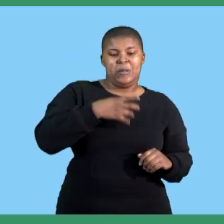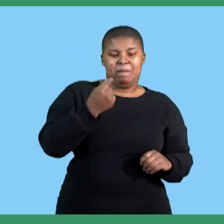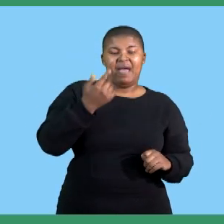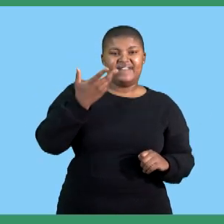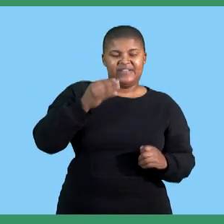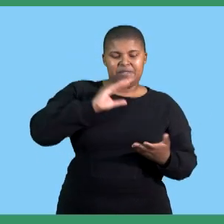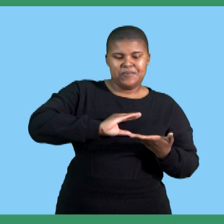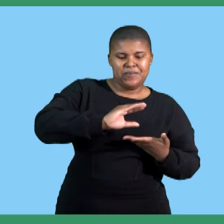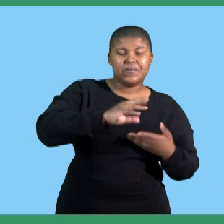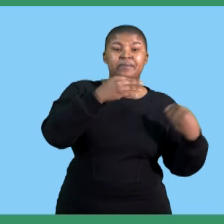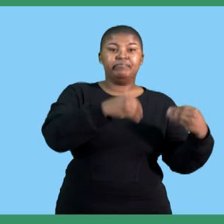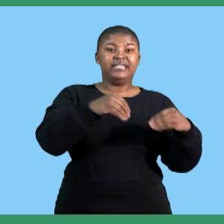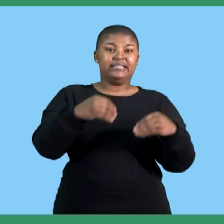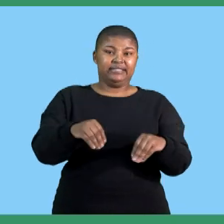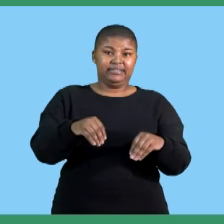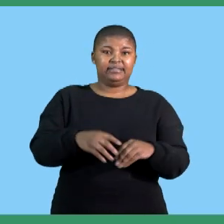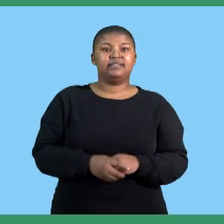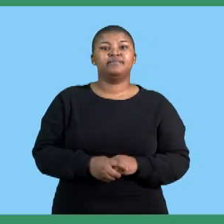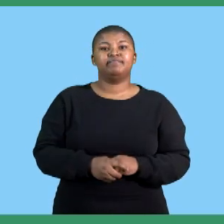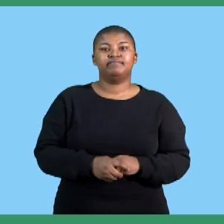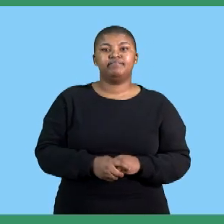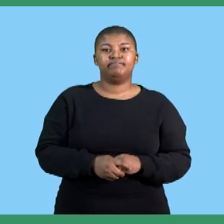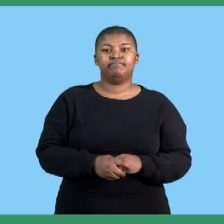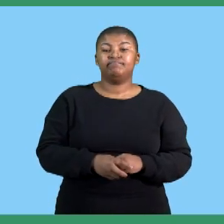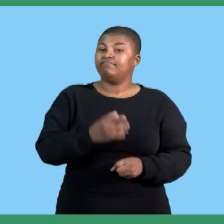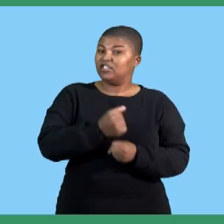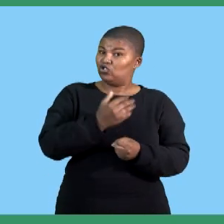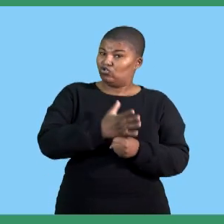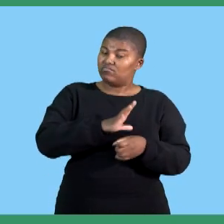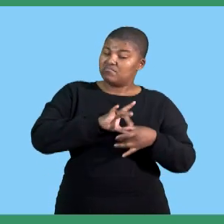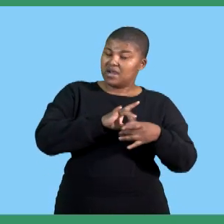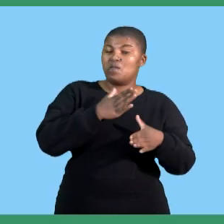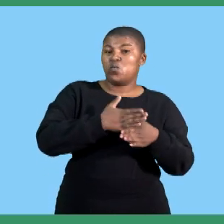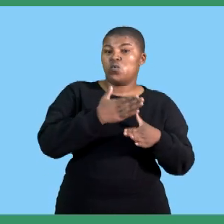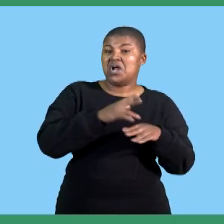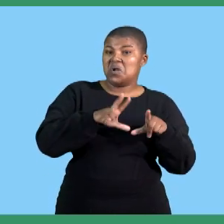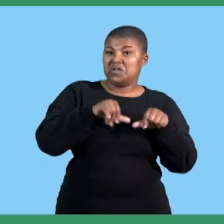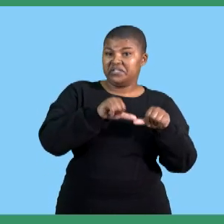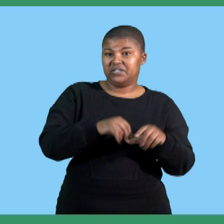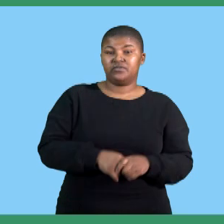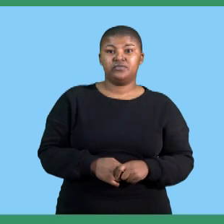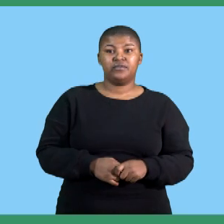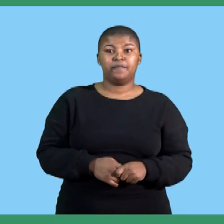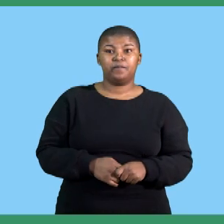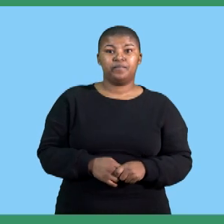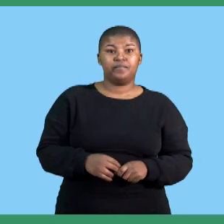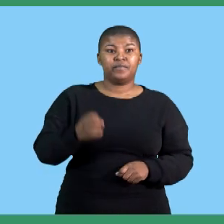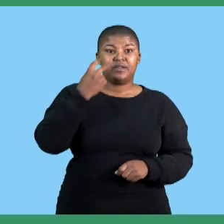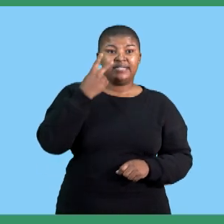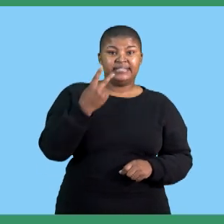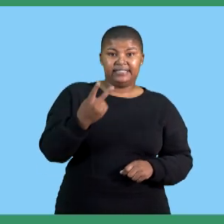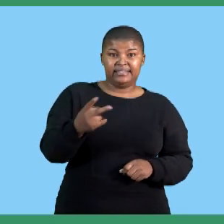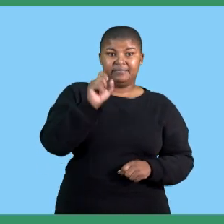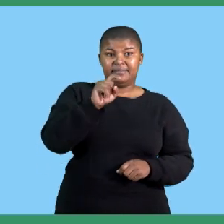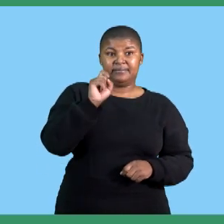capital into the business to encourage commitment. So basically this sentence that